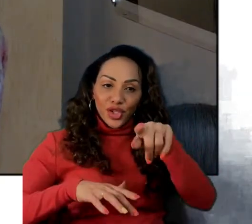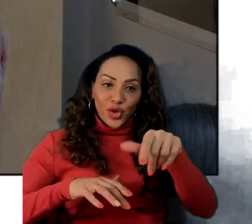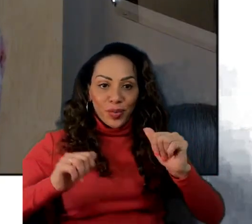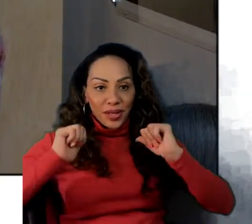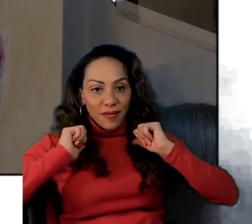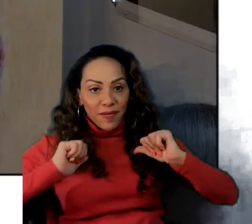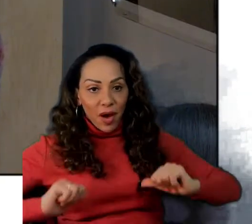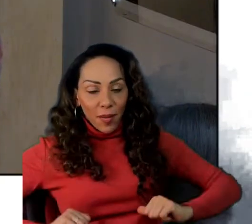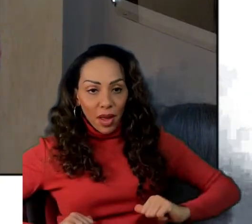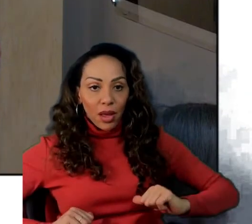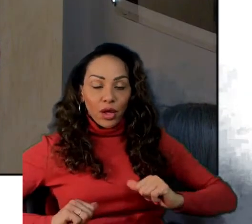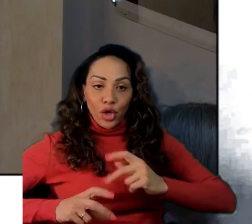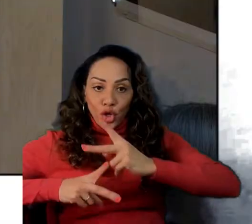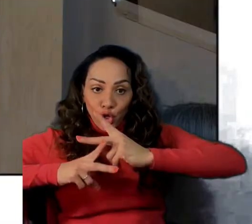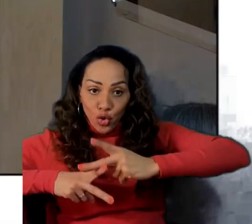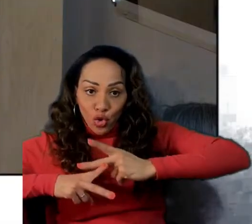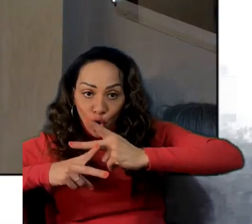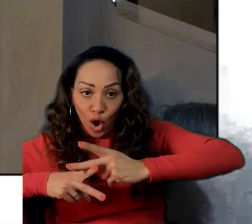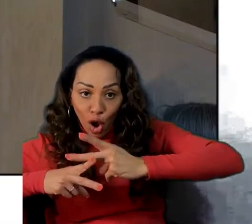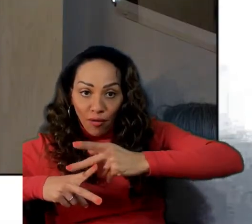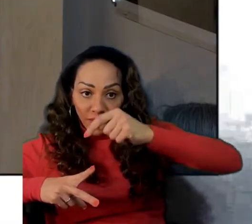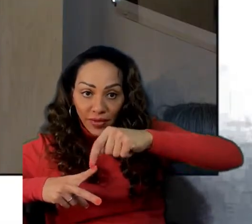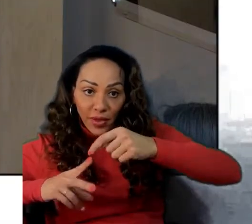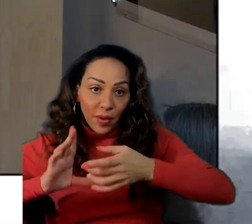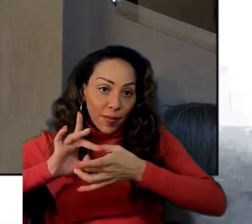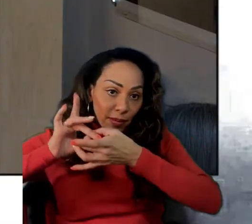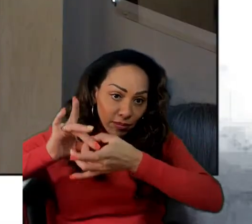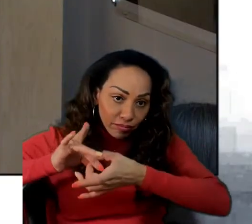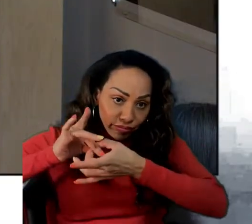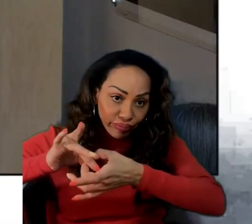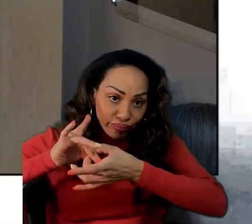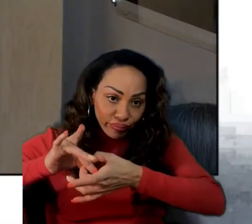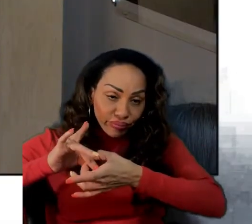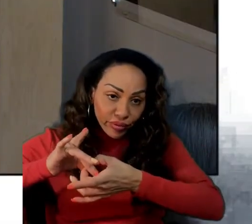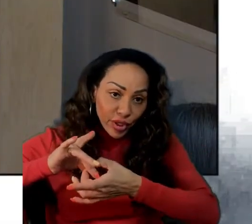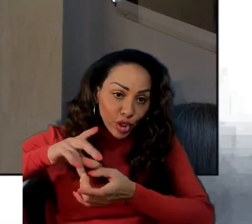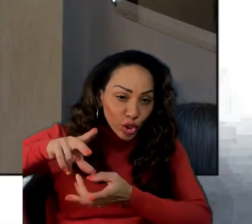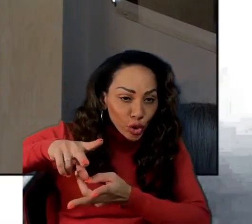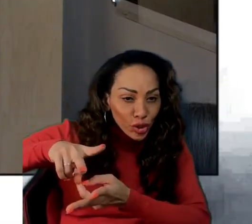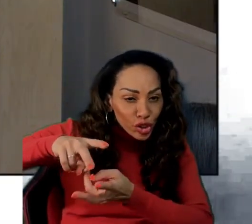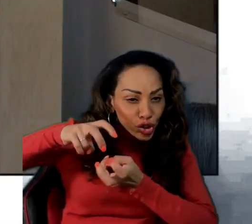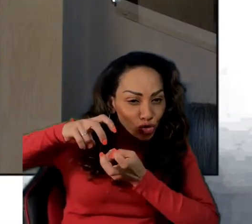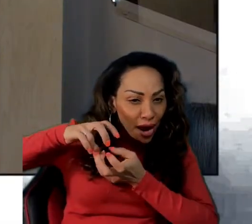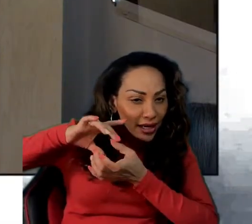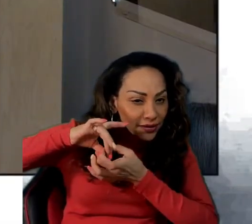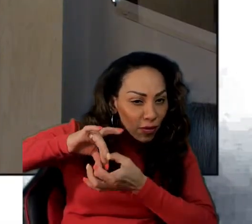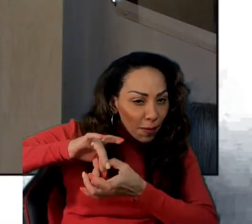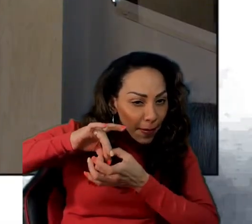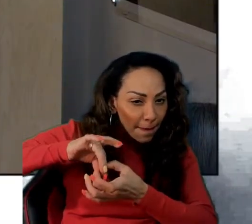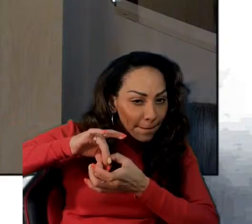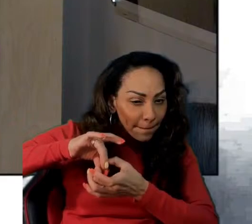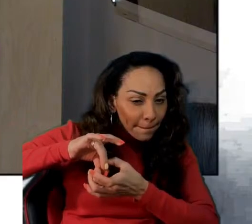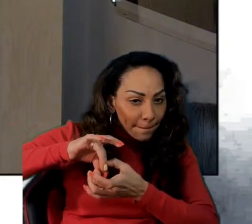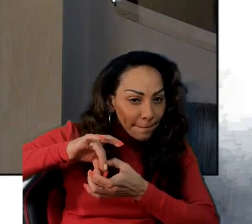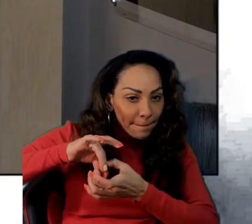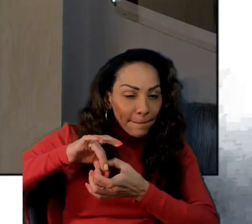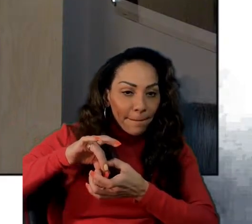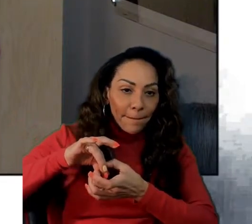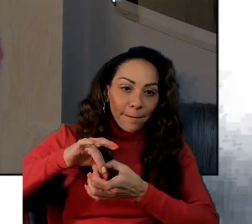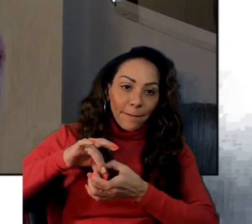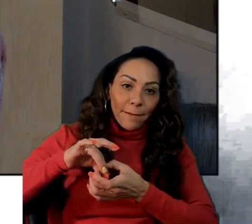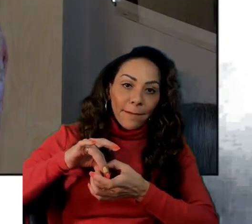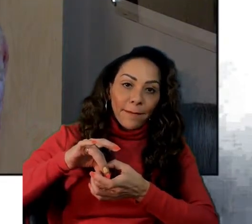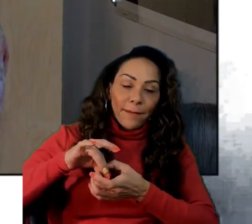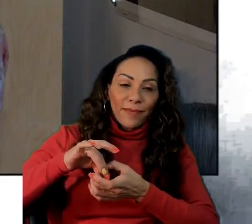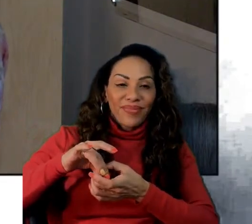and then you extract work from them. Cows in terms of production of milk, and in your case, production of